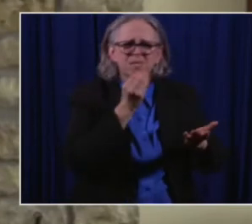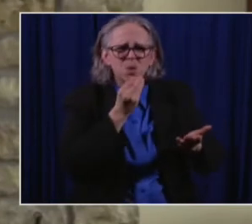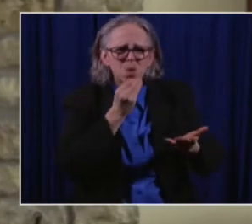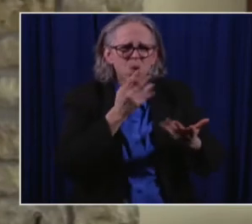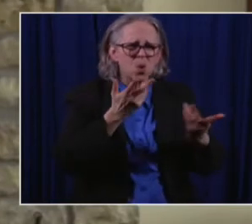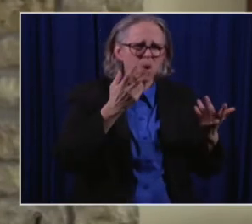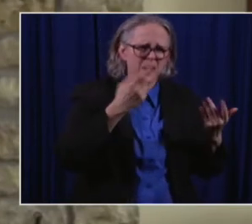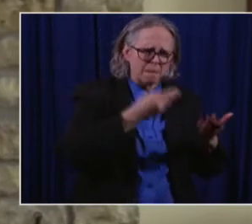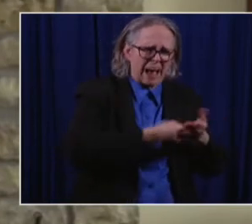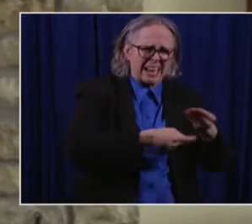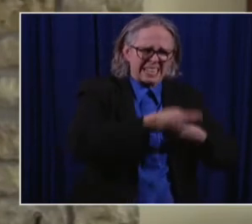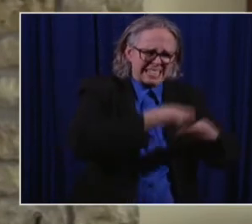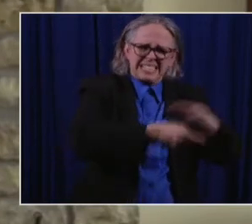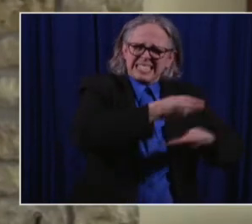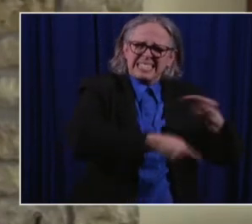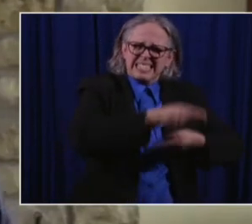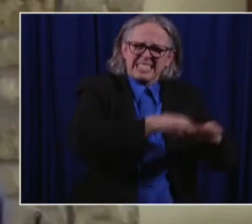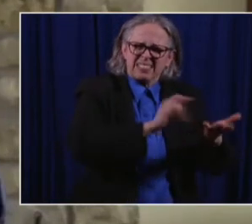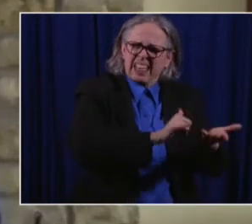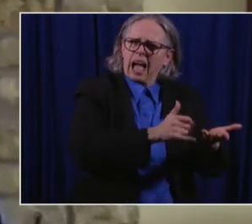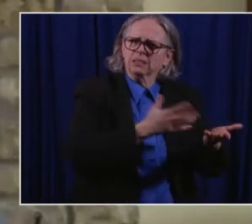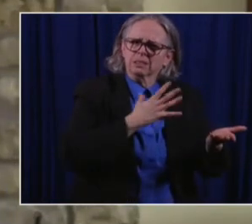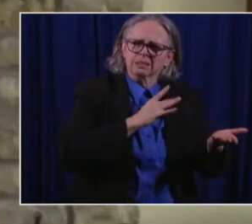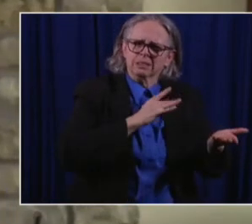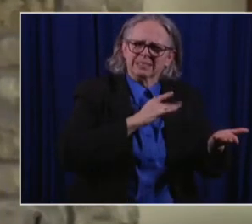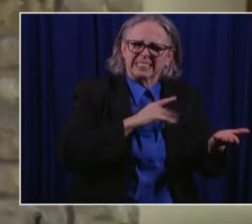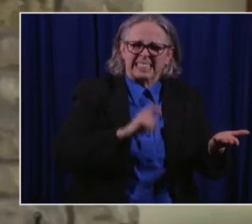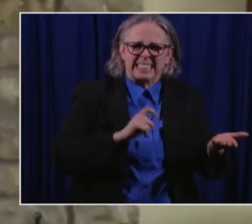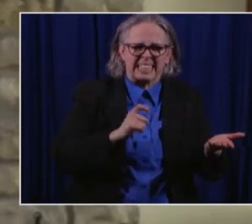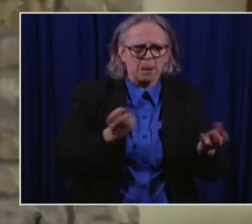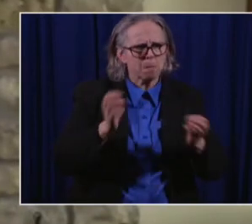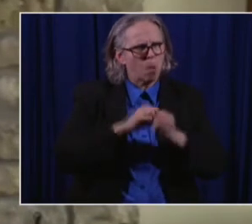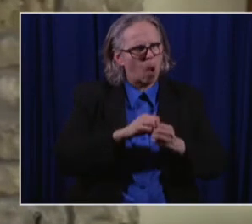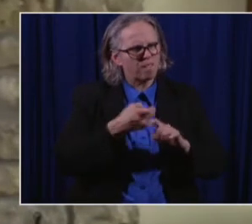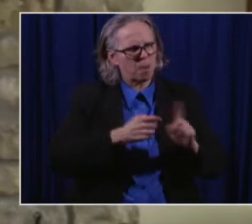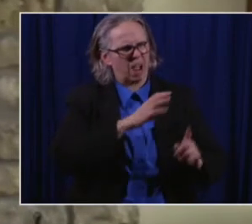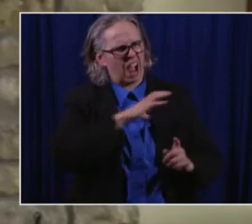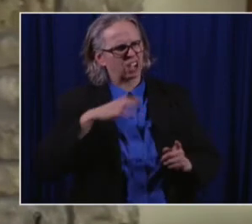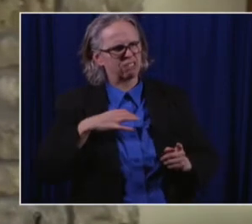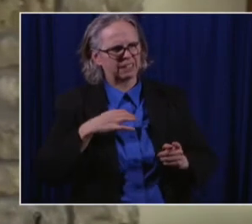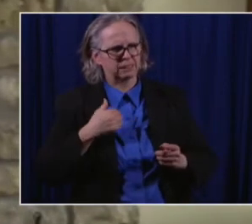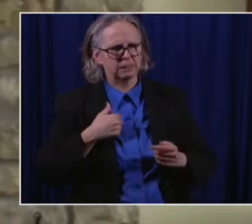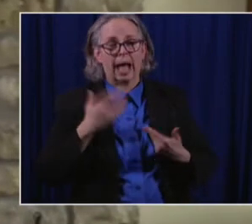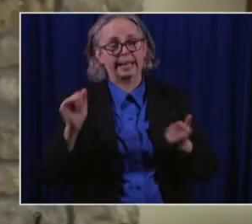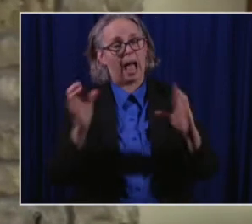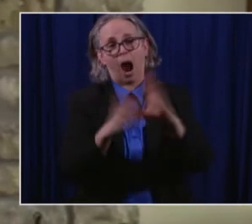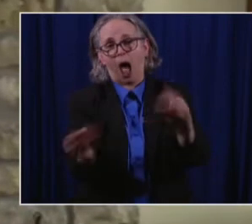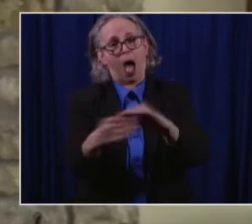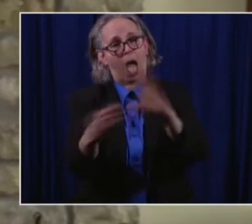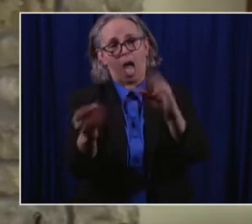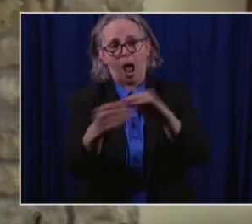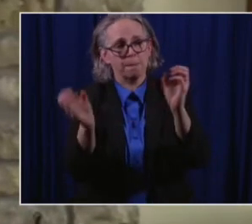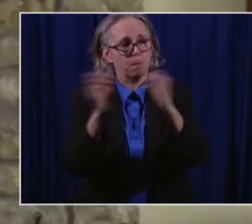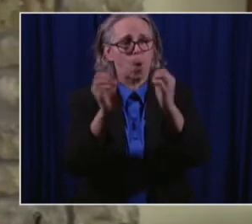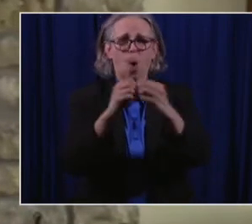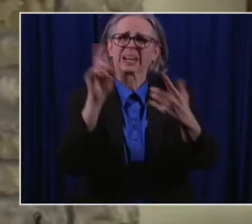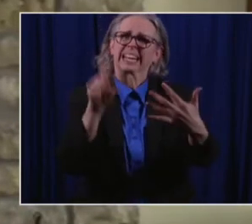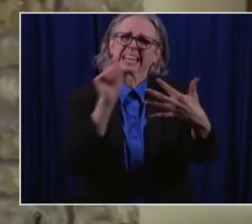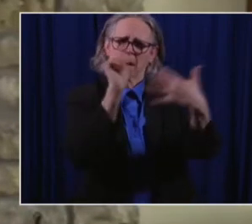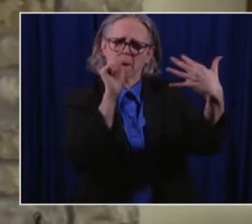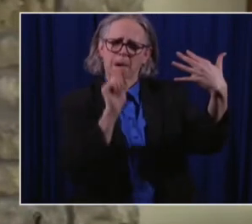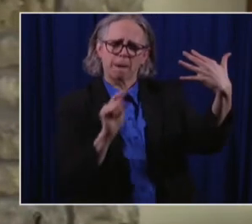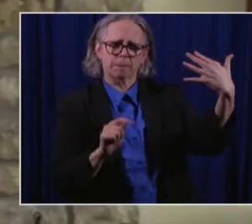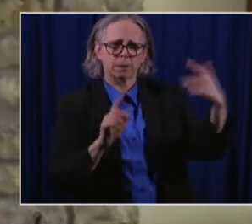that again. And we could go on, Joe, with all the different things that are needed. But you certainly have touched